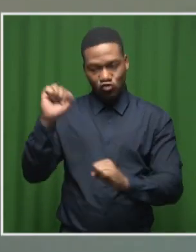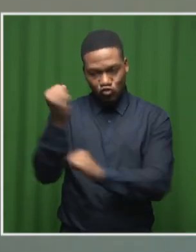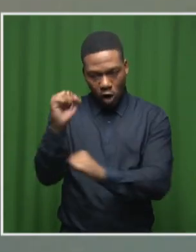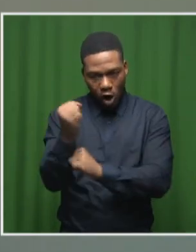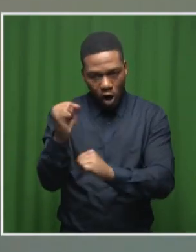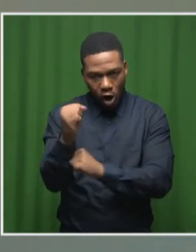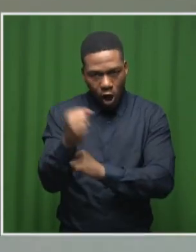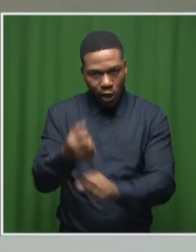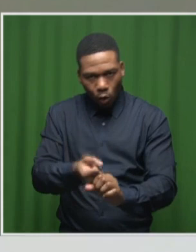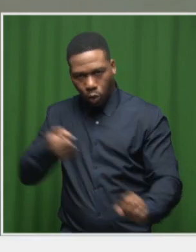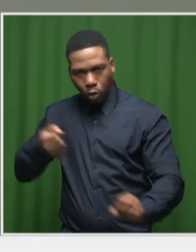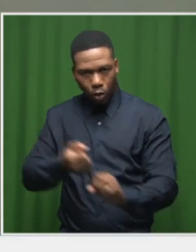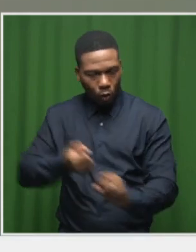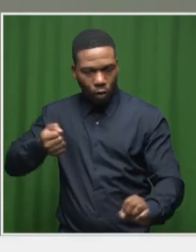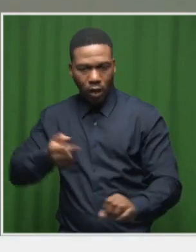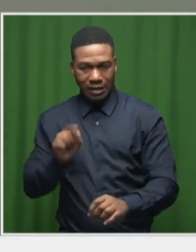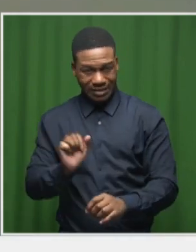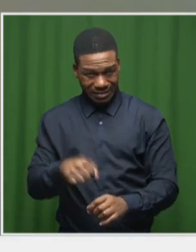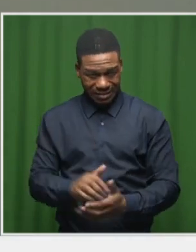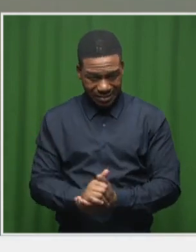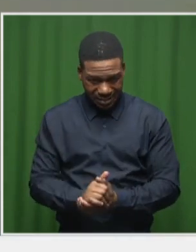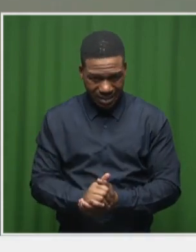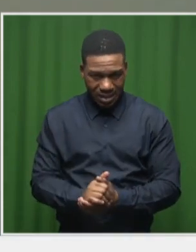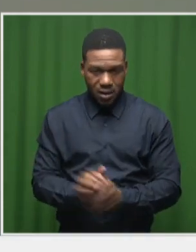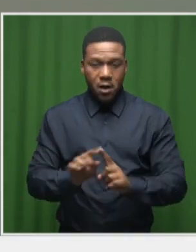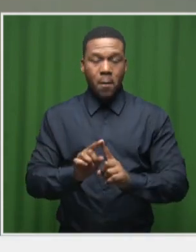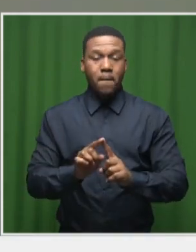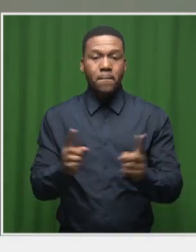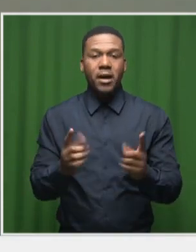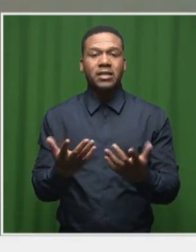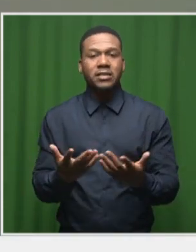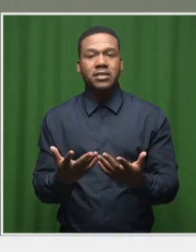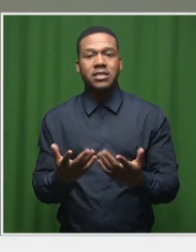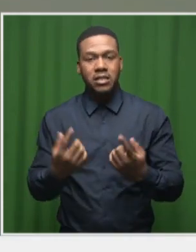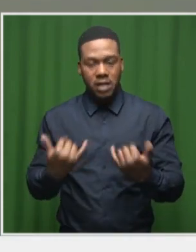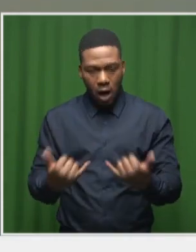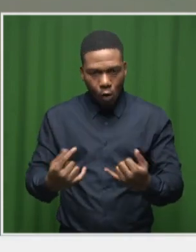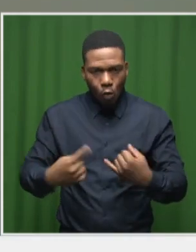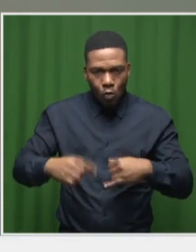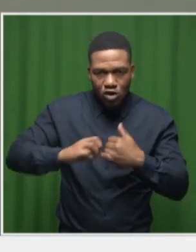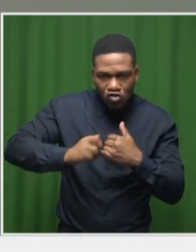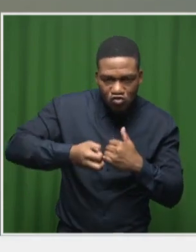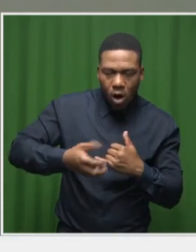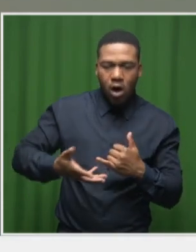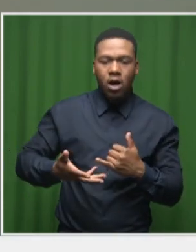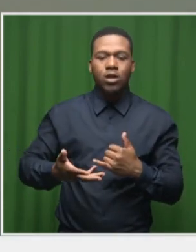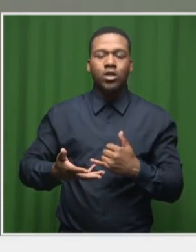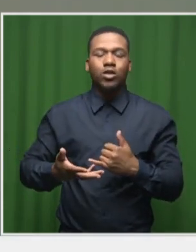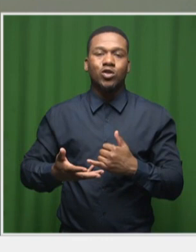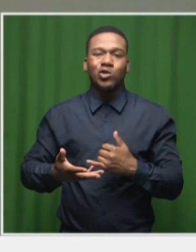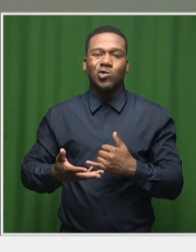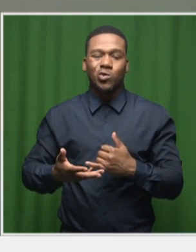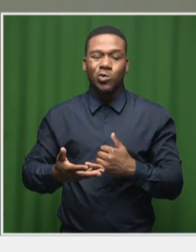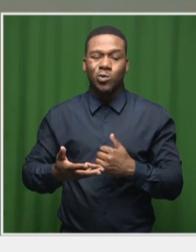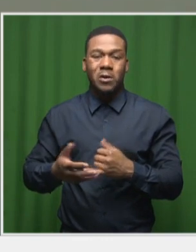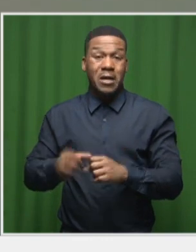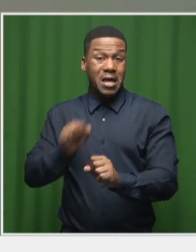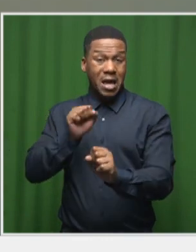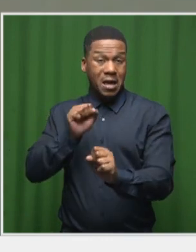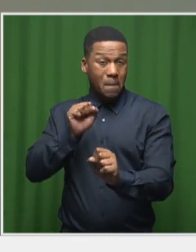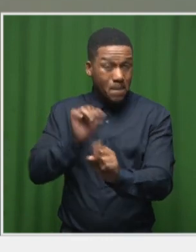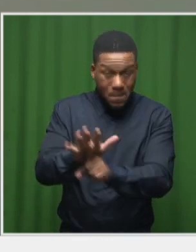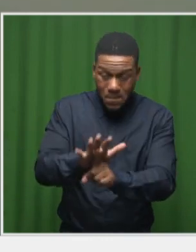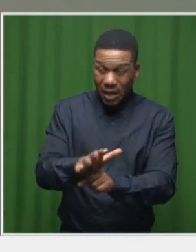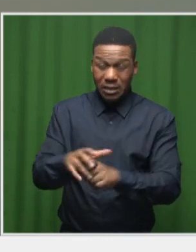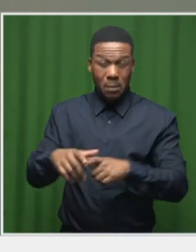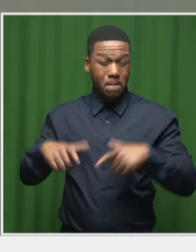not have, a bigger impact on customers by actually having higher stages of